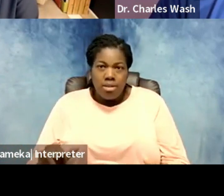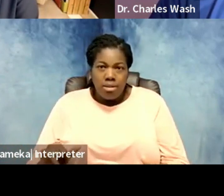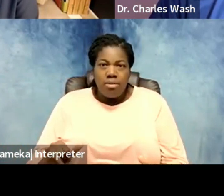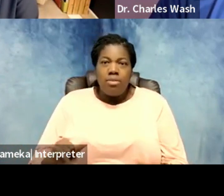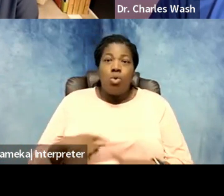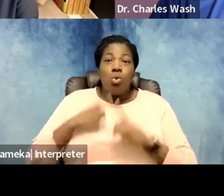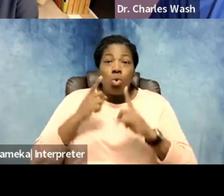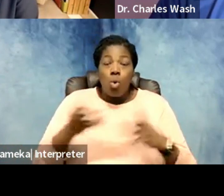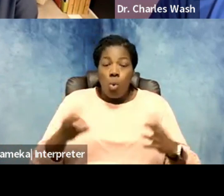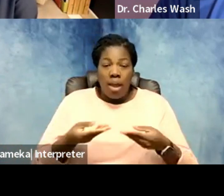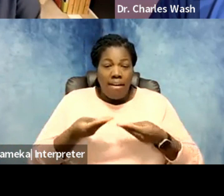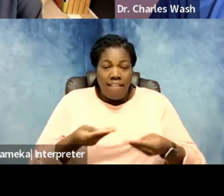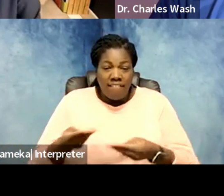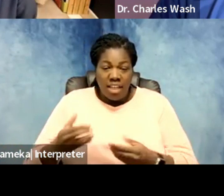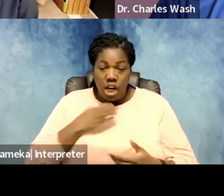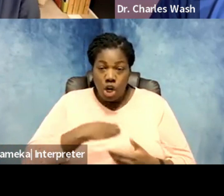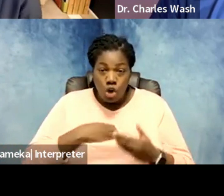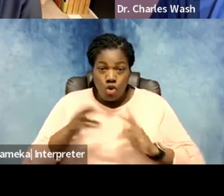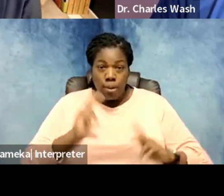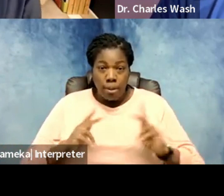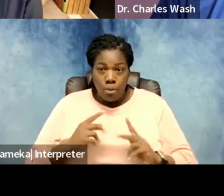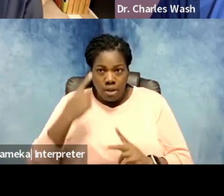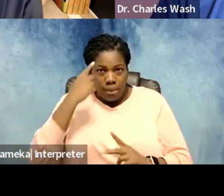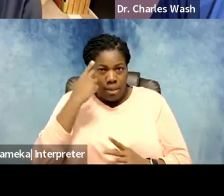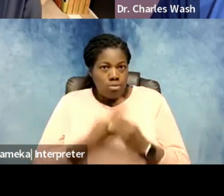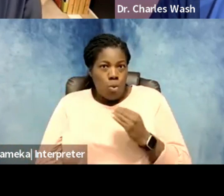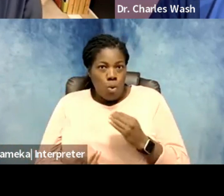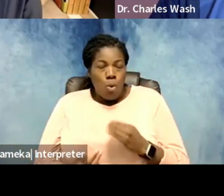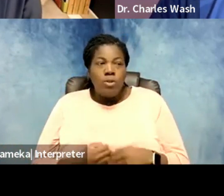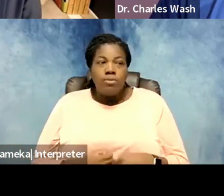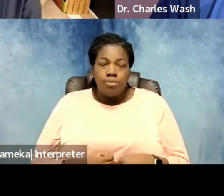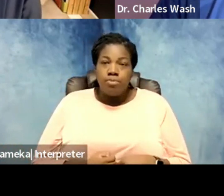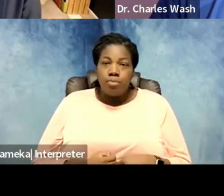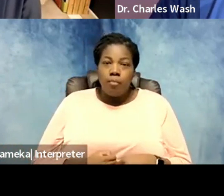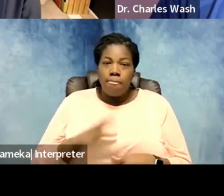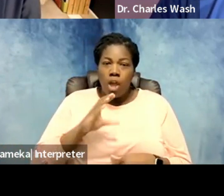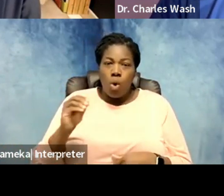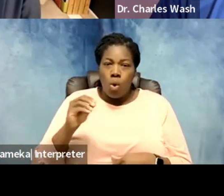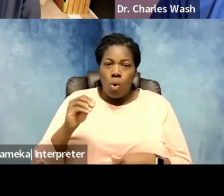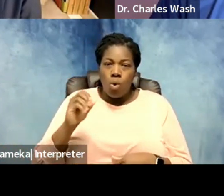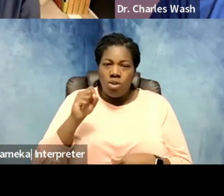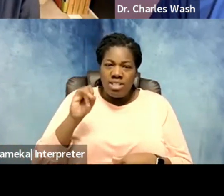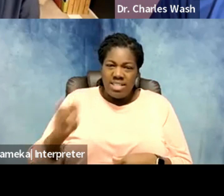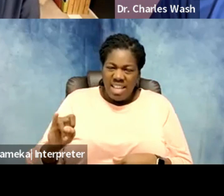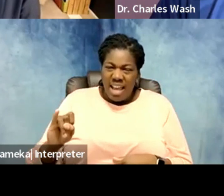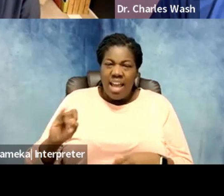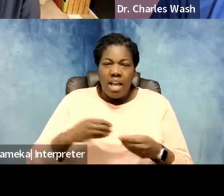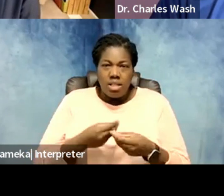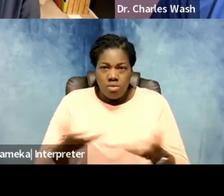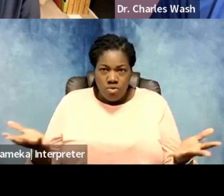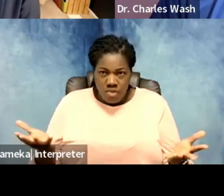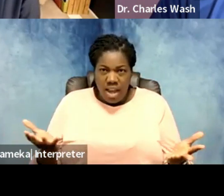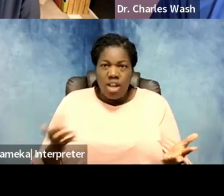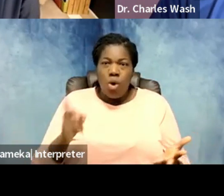it, feed hungry lives and feed hungry minds. COSI has distributed over 100,000 Learning